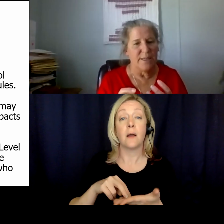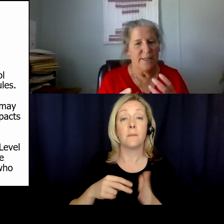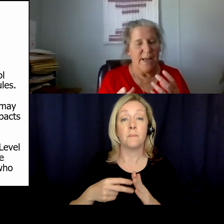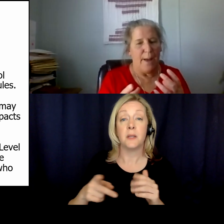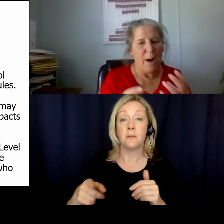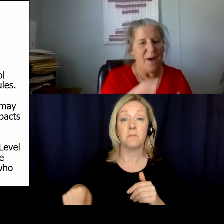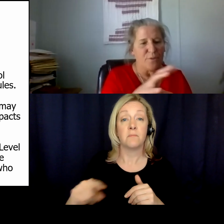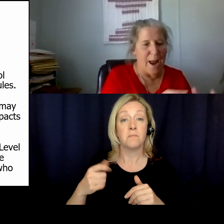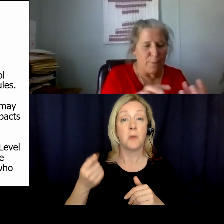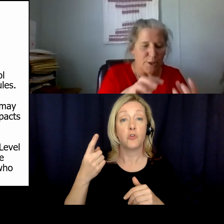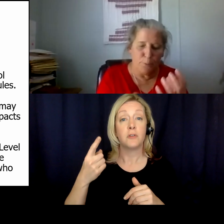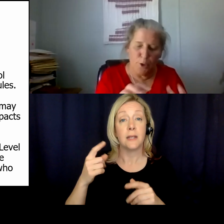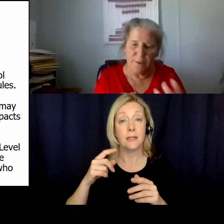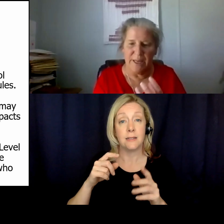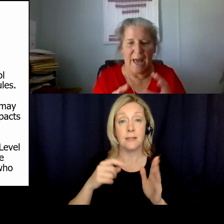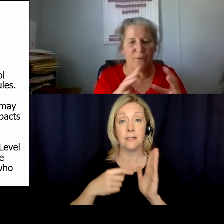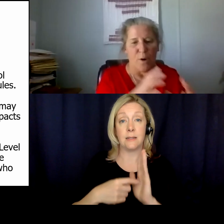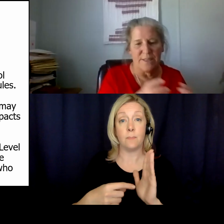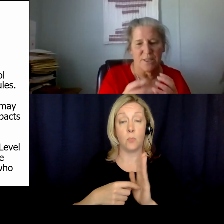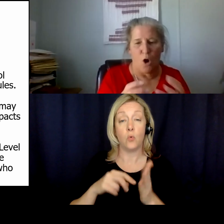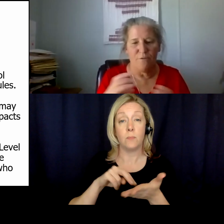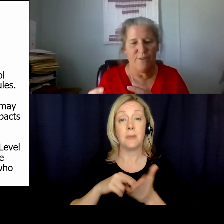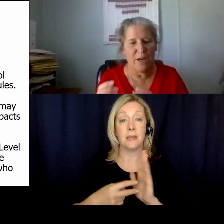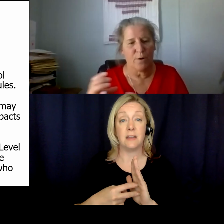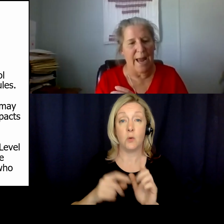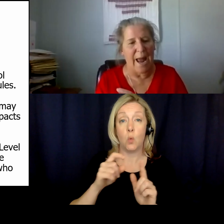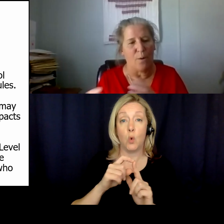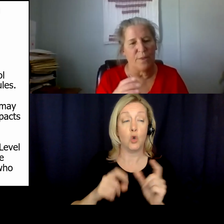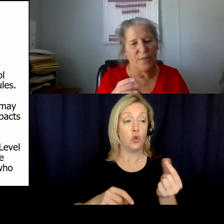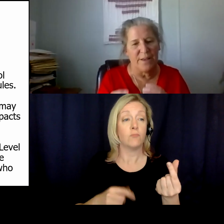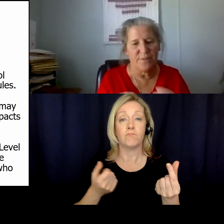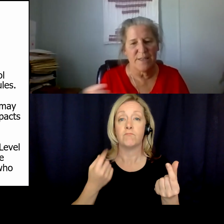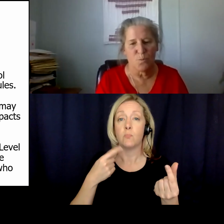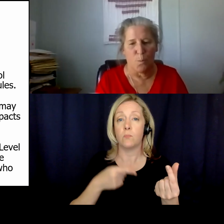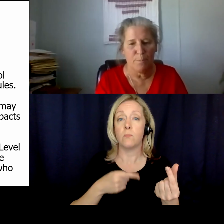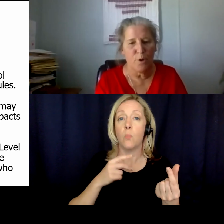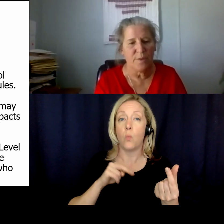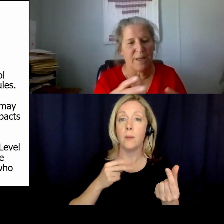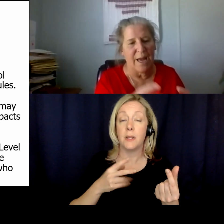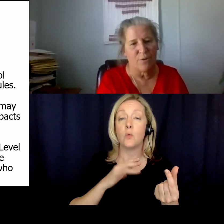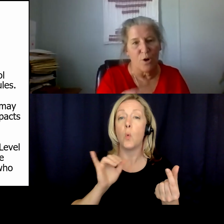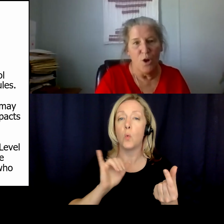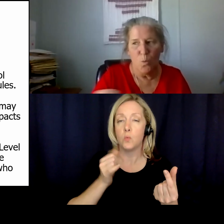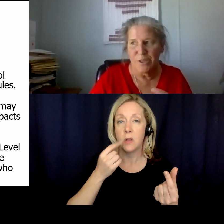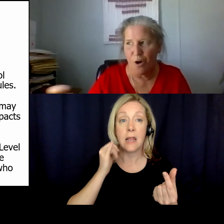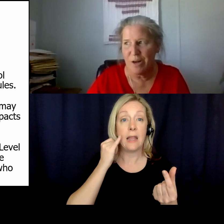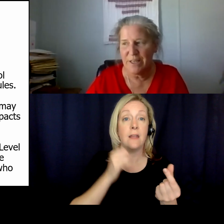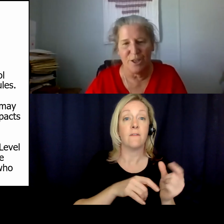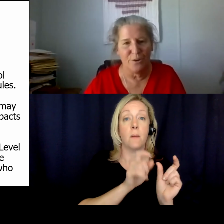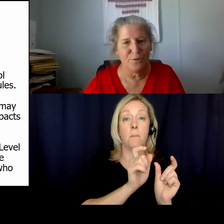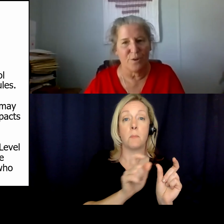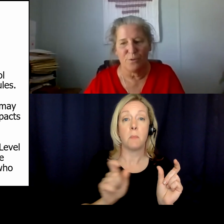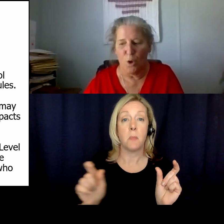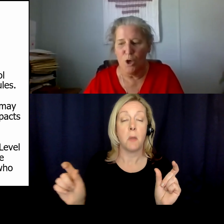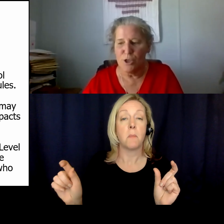different, but they're able to put them together and start figuring out that these things, when we put them together, we're starting